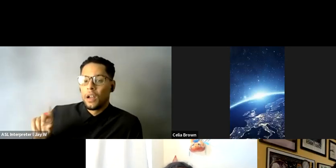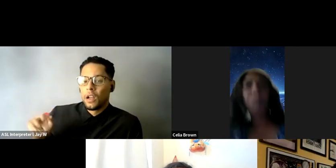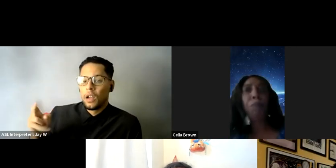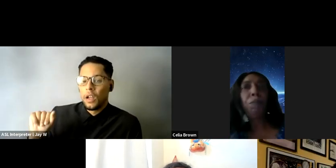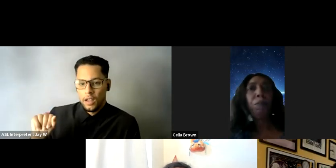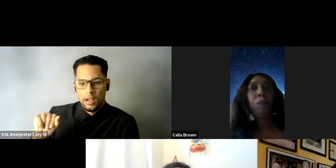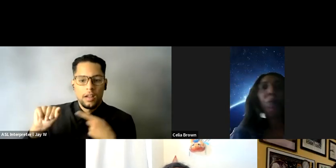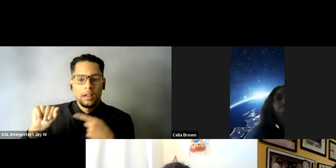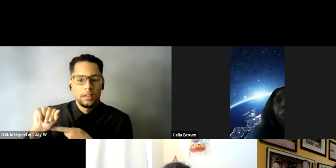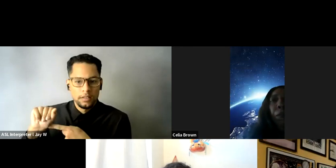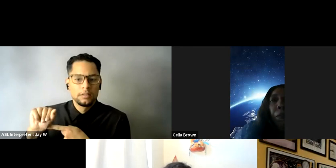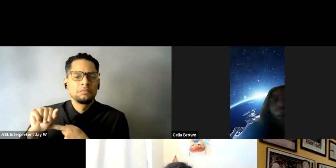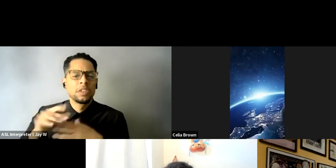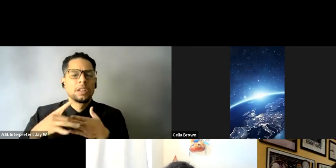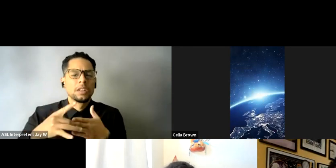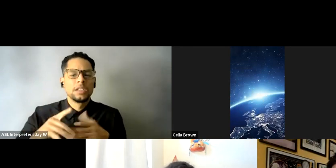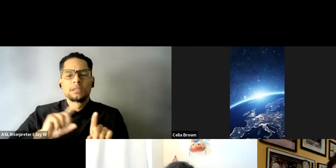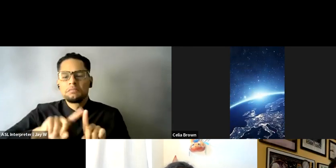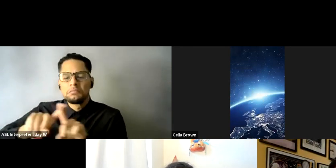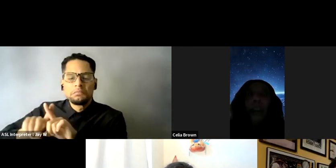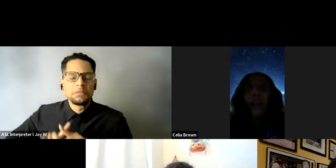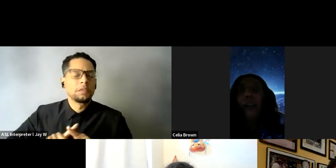be transformative justice, healing justice,